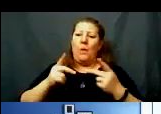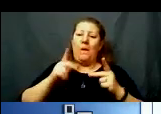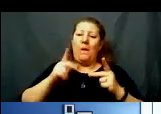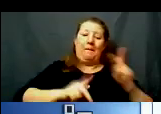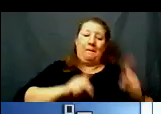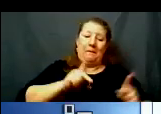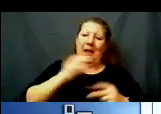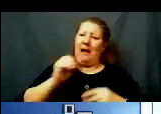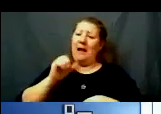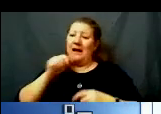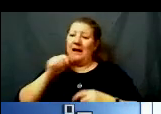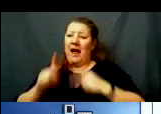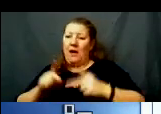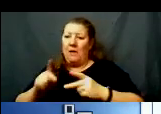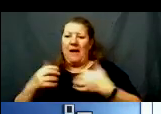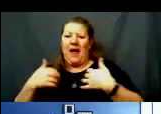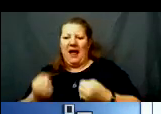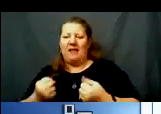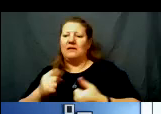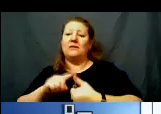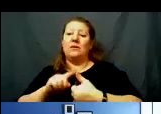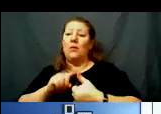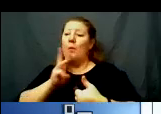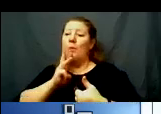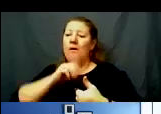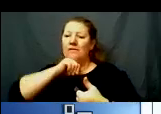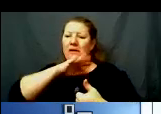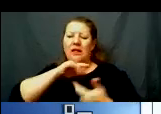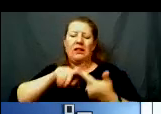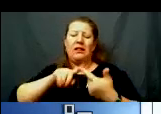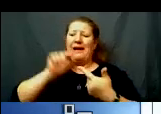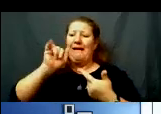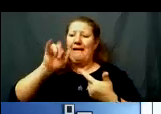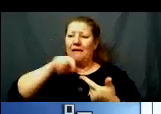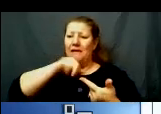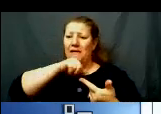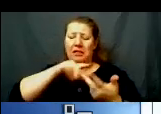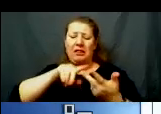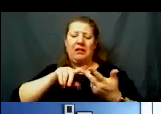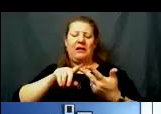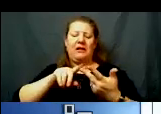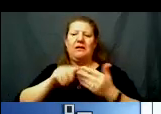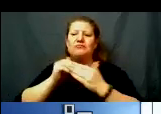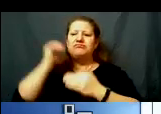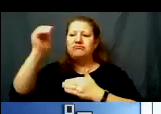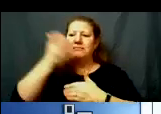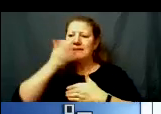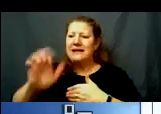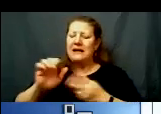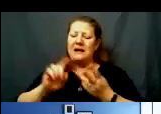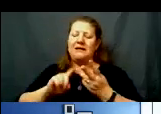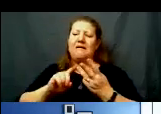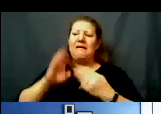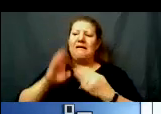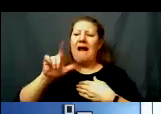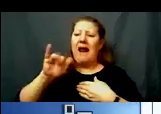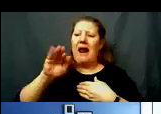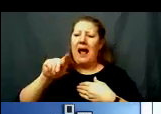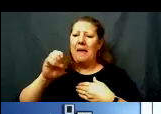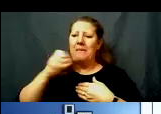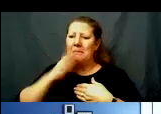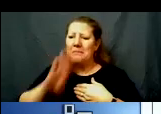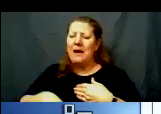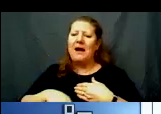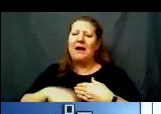health. And this can include water contamination, air contamination, excessive heat, climate risks, hazardous